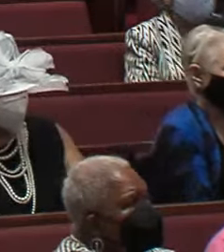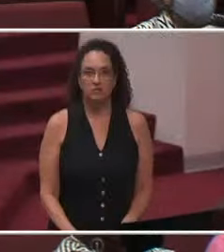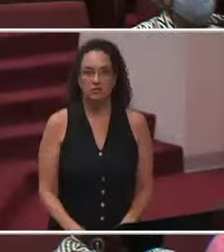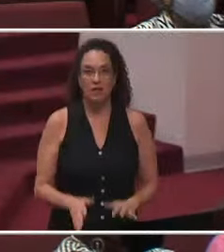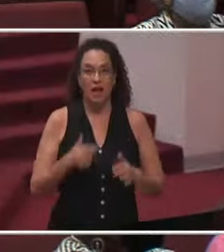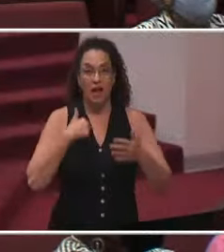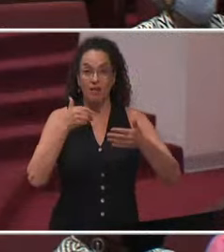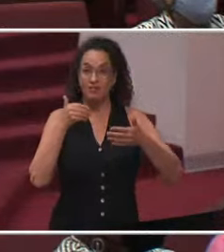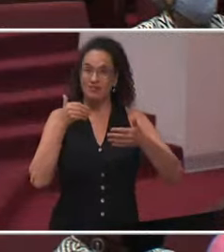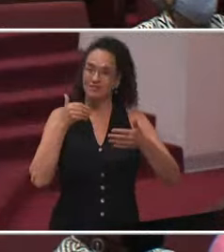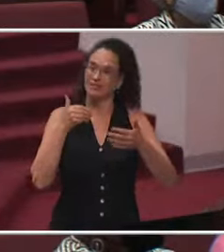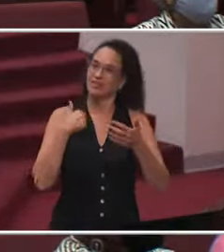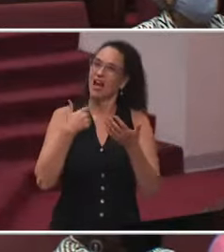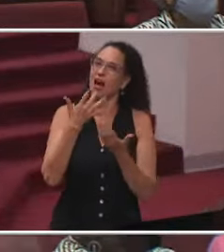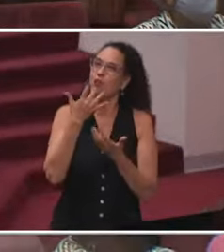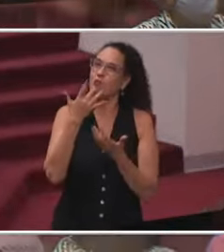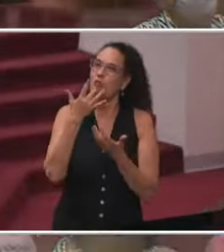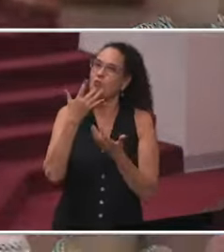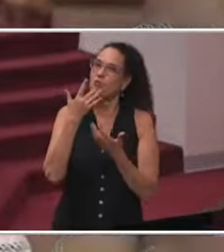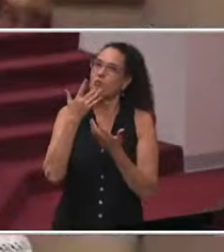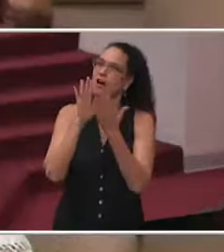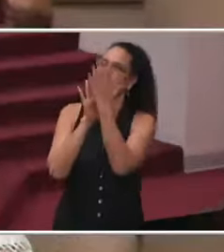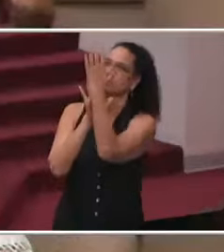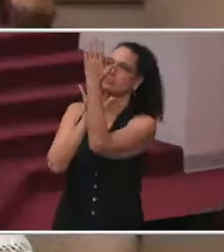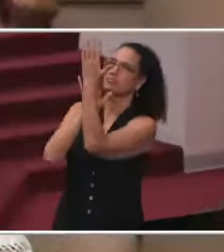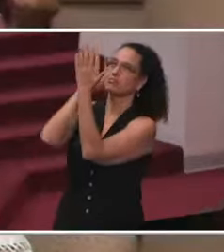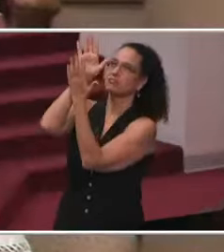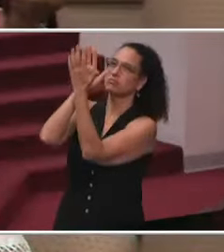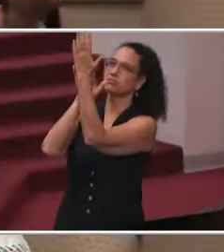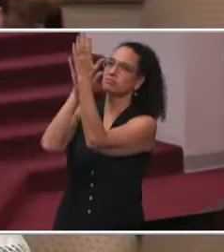walk with thee.